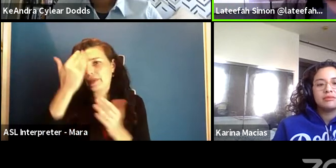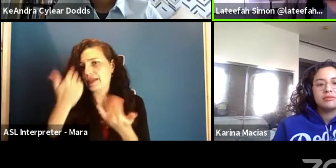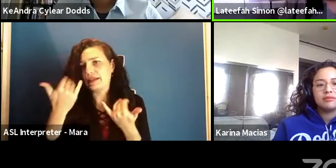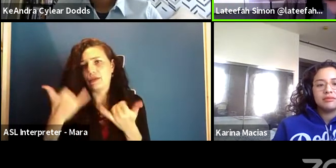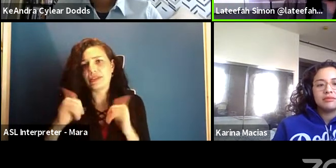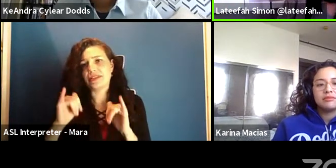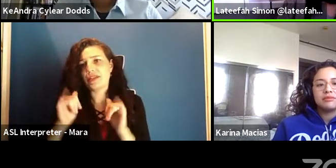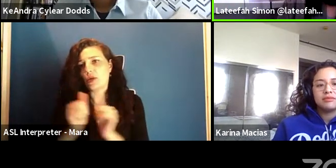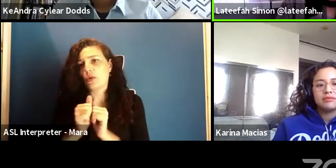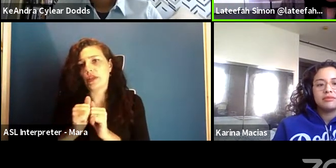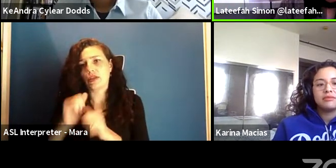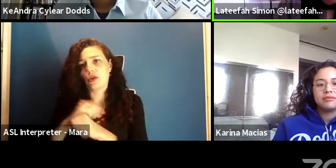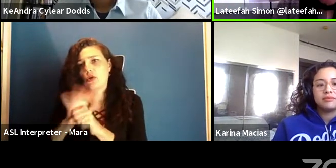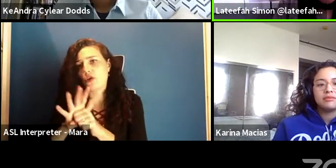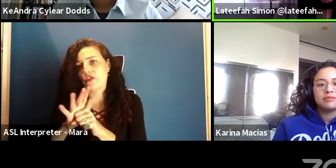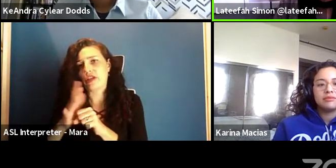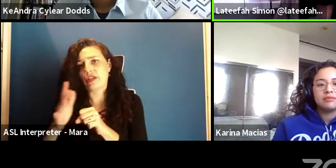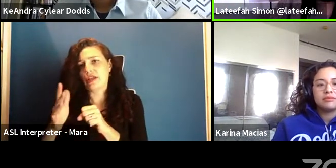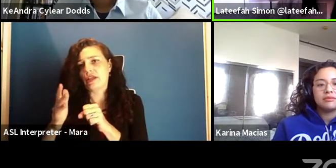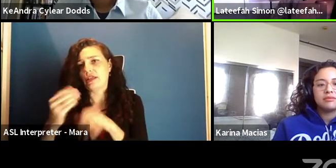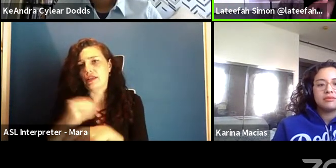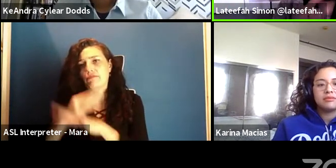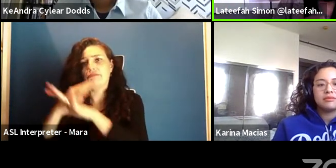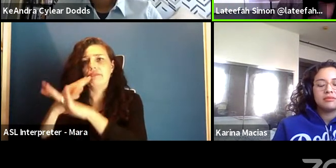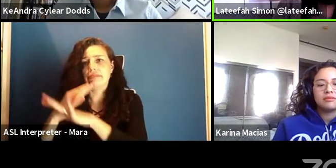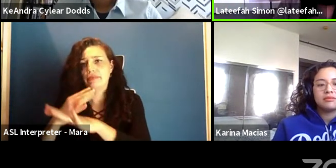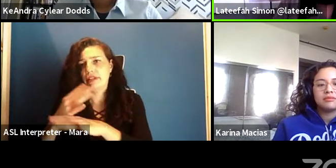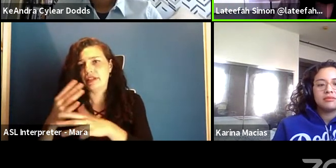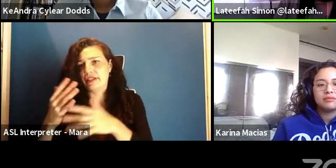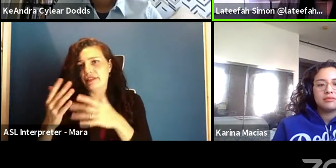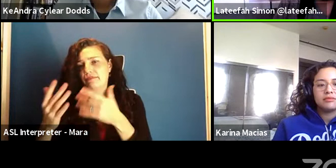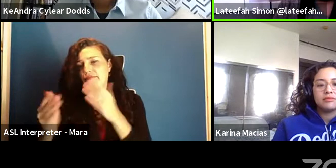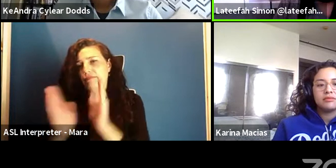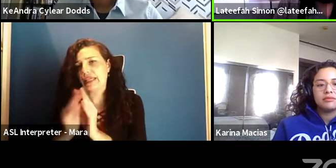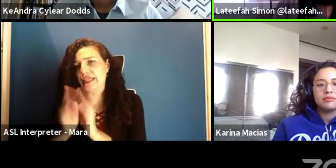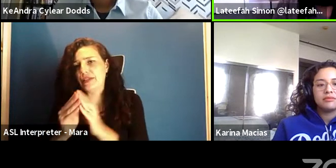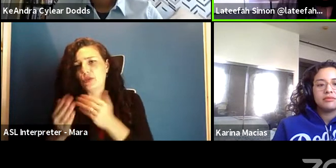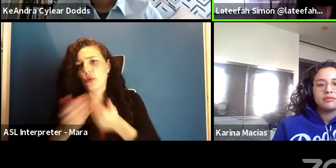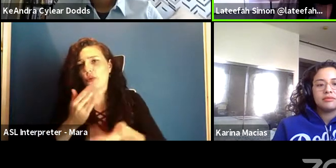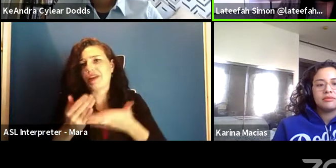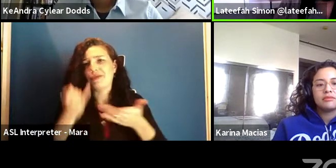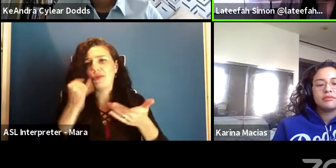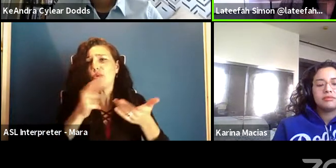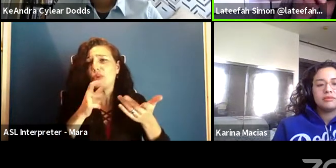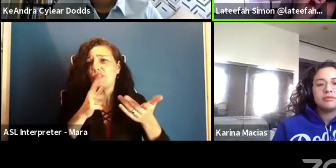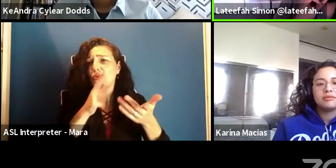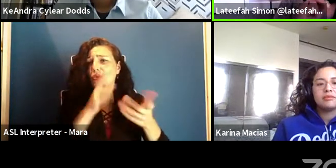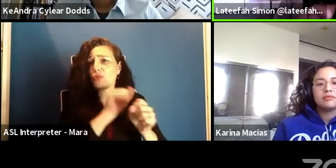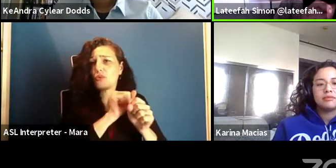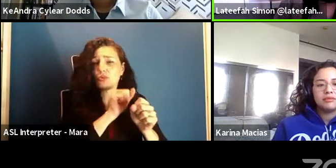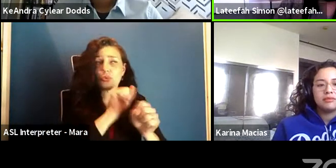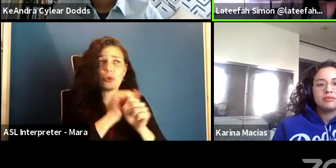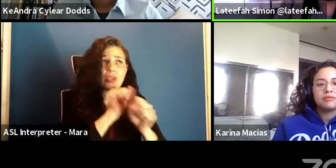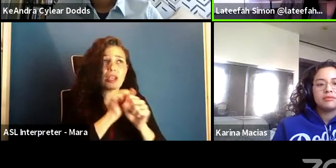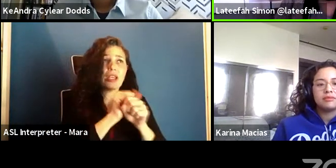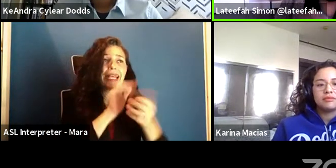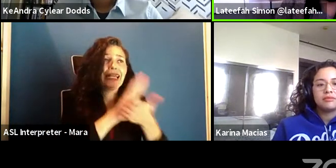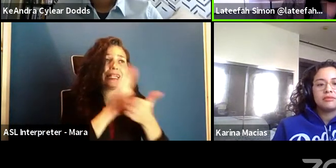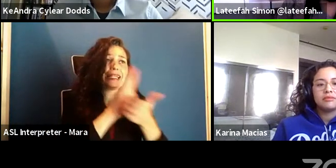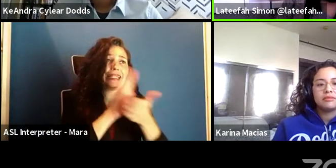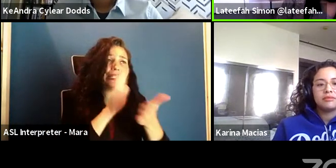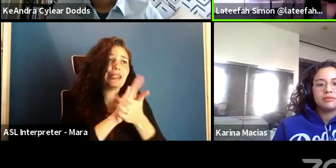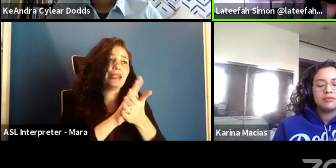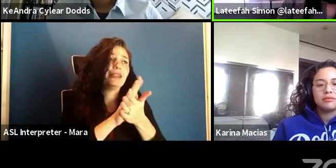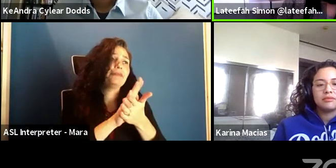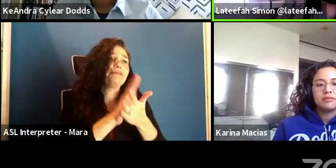not going to work for the person driving the bus or the person who is cleaning the hotel room or the substitute teacher or